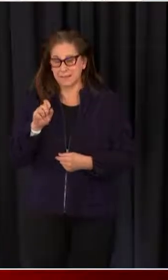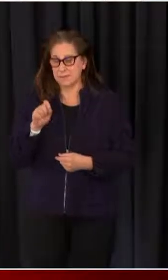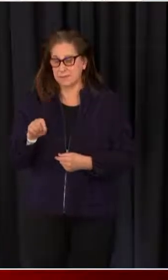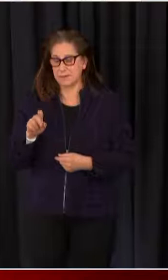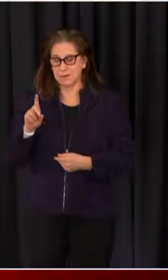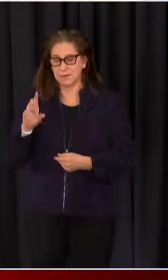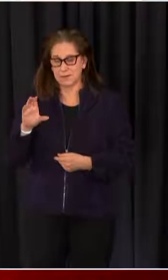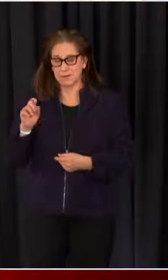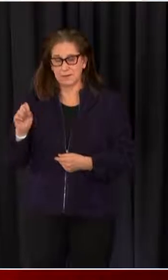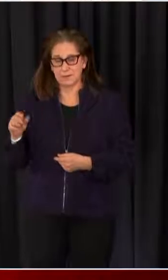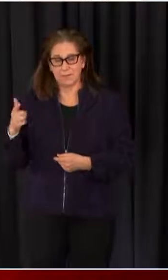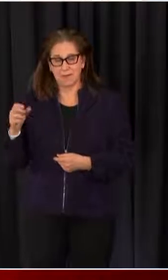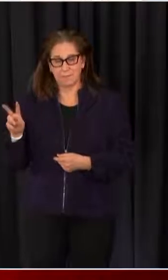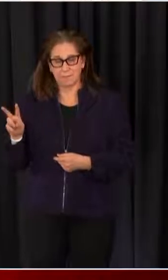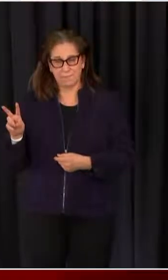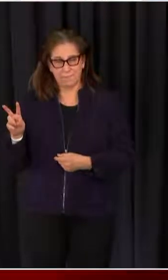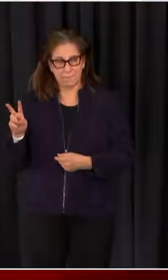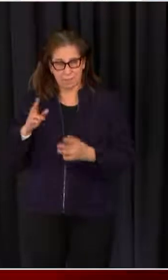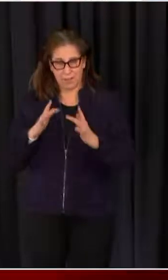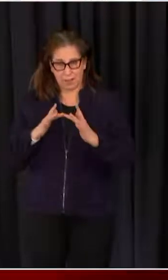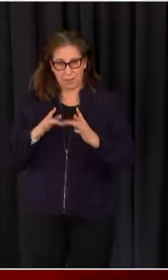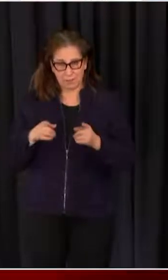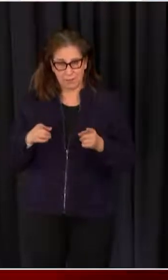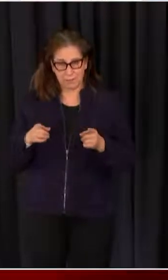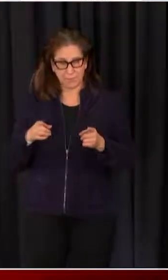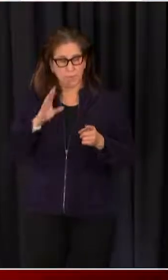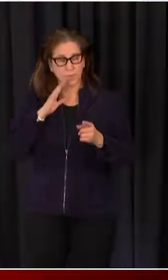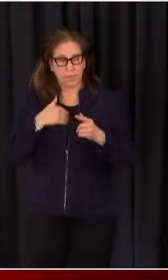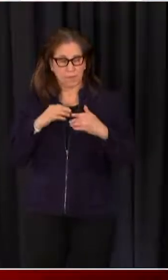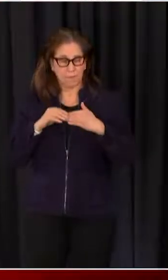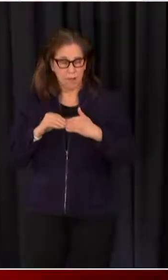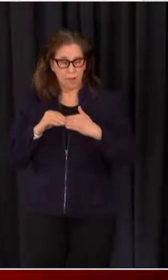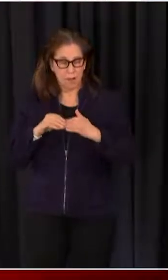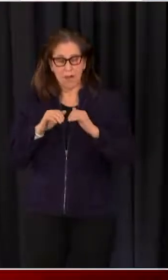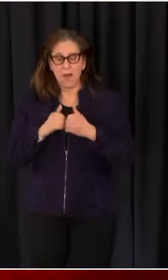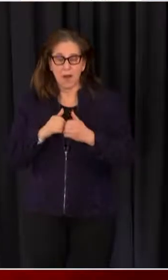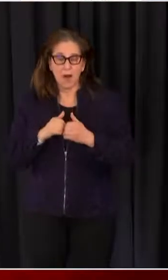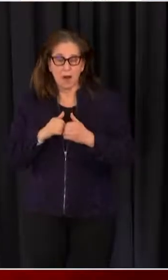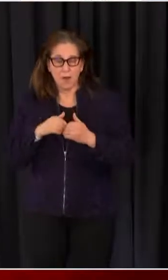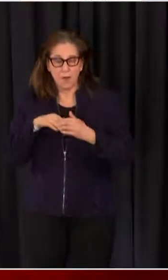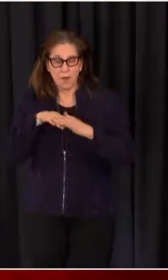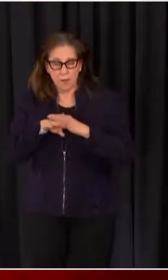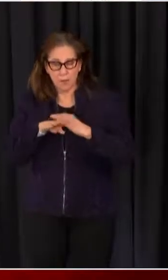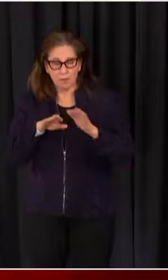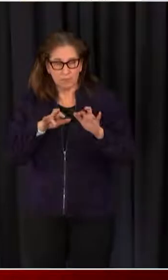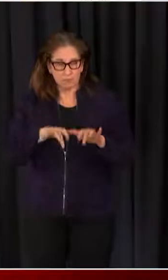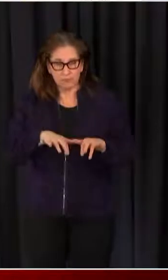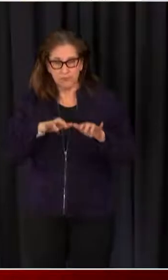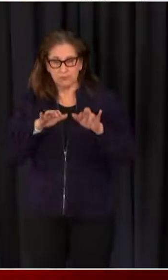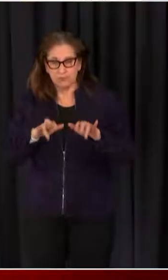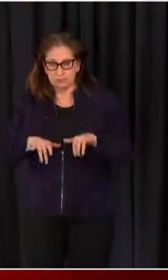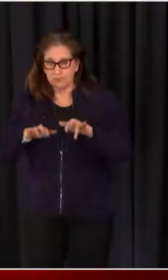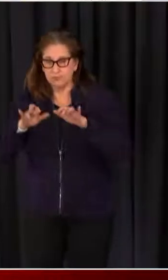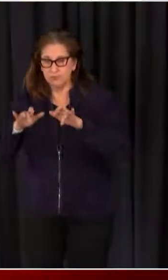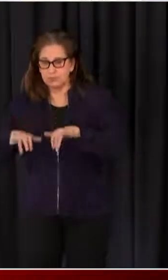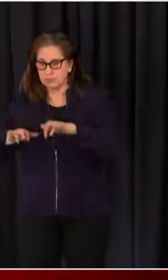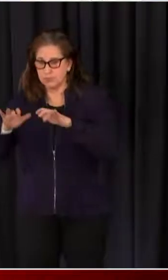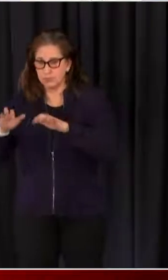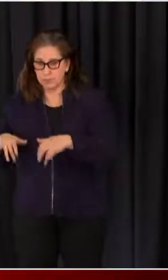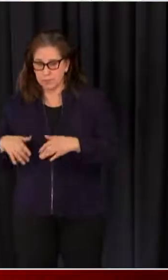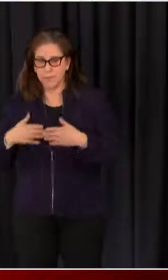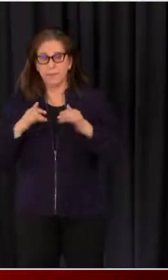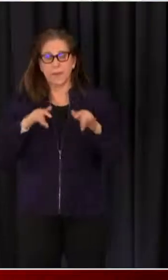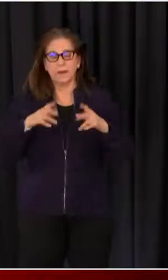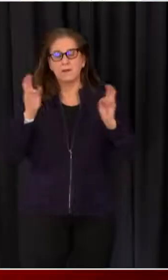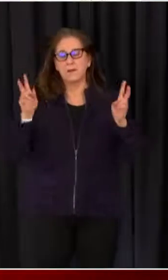a how-to guide to make sure that you're collecting all of this information even prior to getting to a point where you need to enter it into the pre-registration